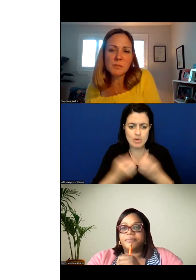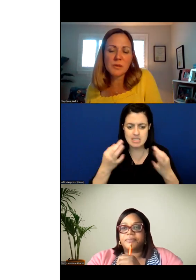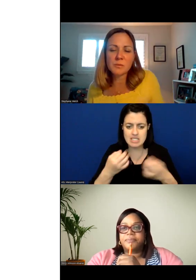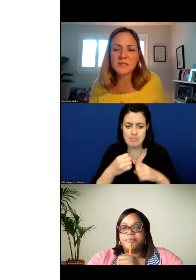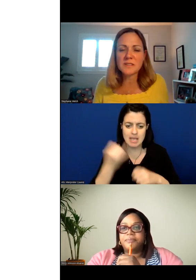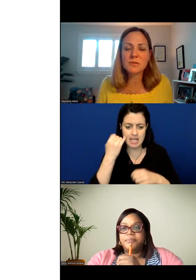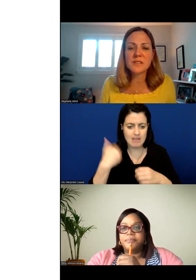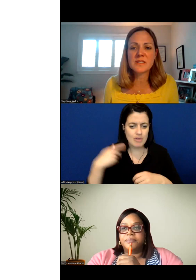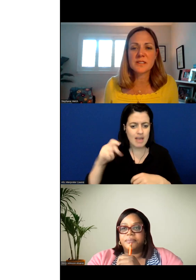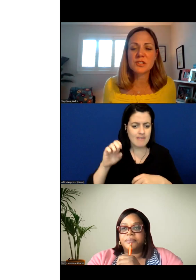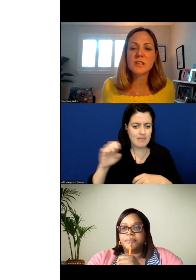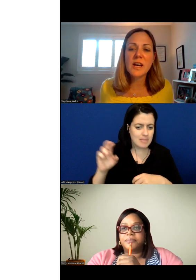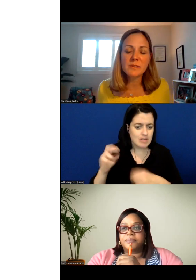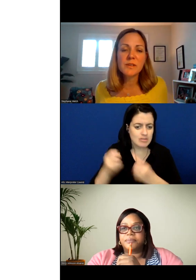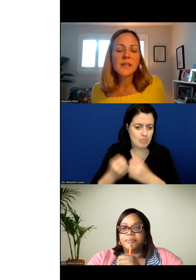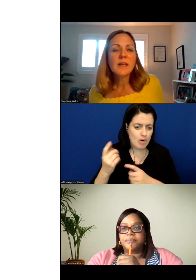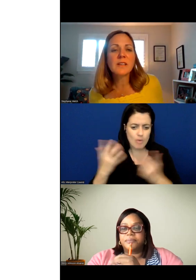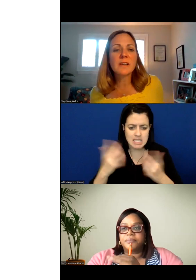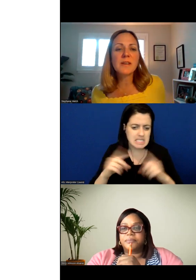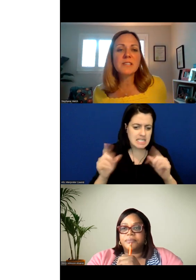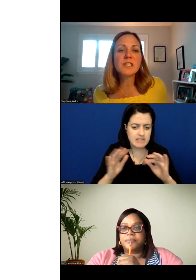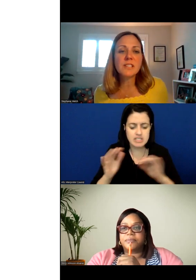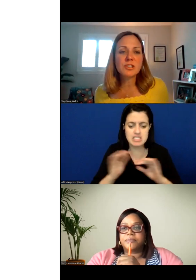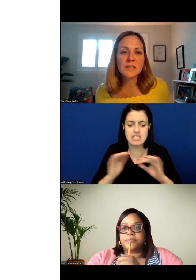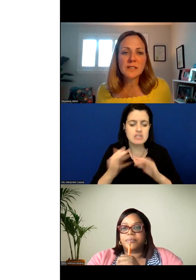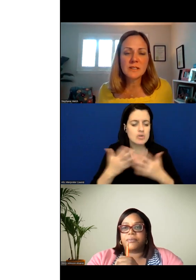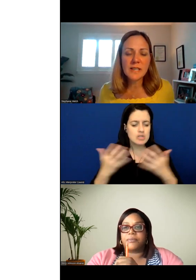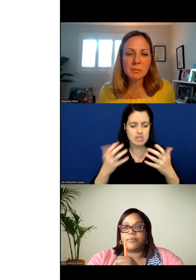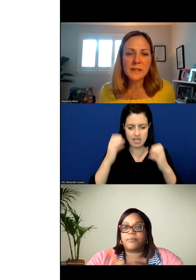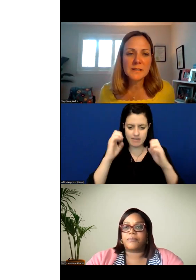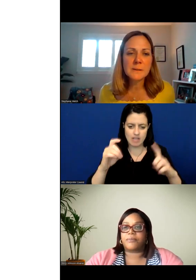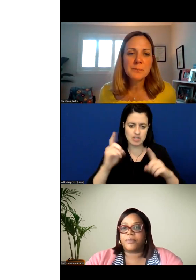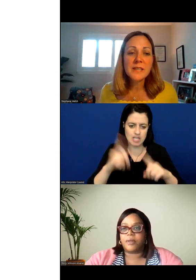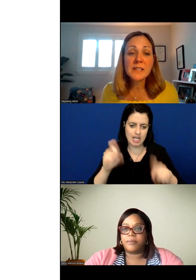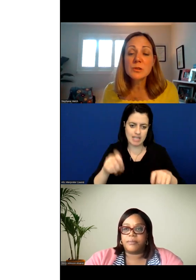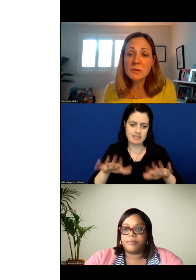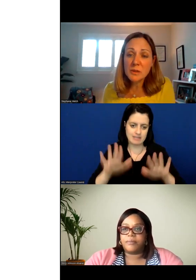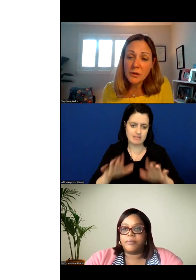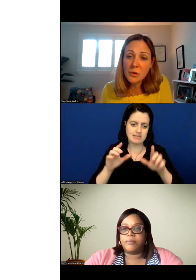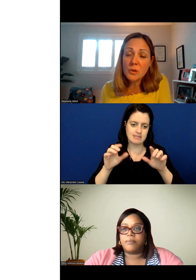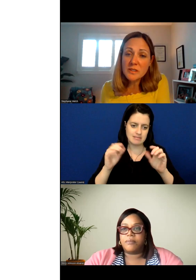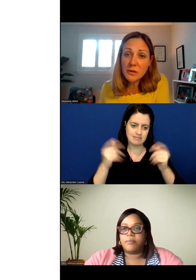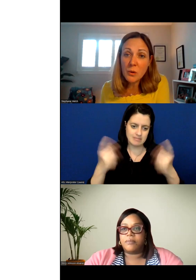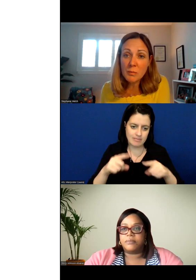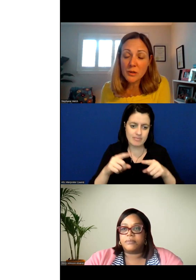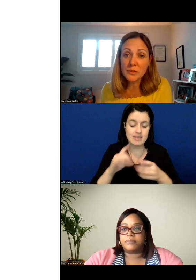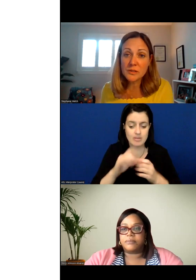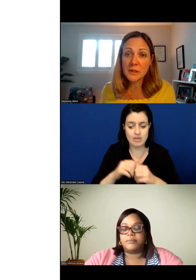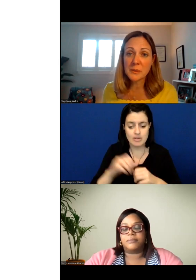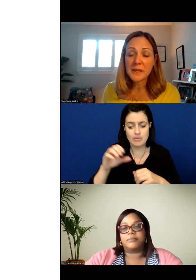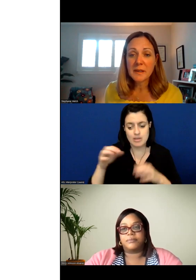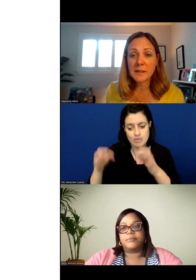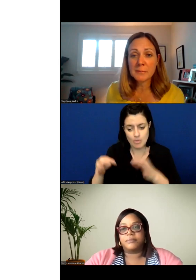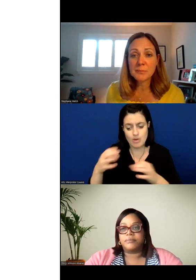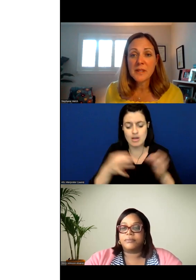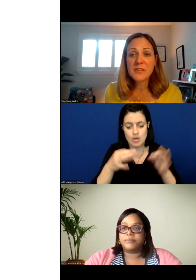have peer support, and what's the difference? And there's just a lot of education that needs to take place, including with our courts and our court partners.